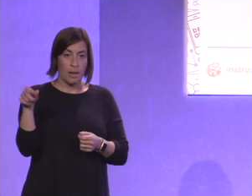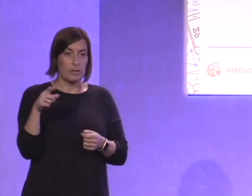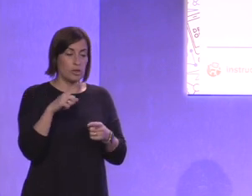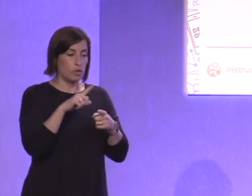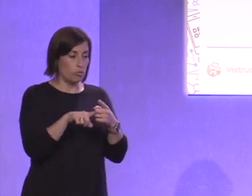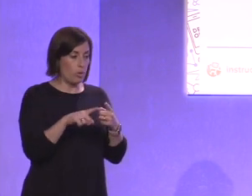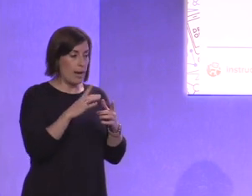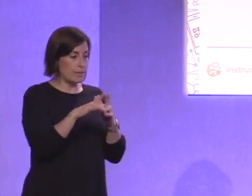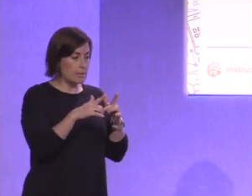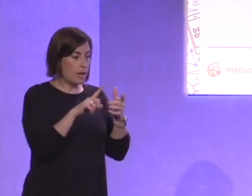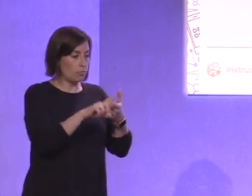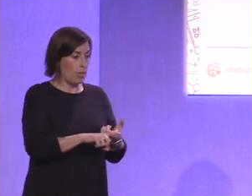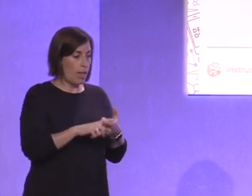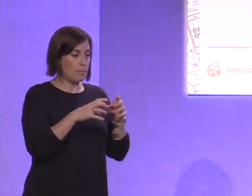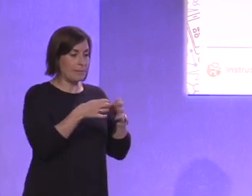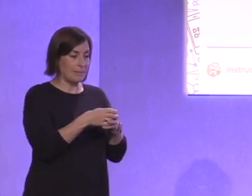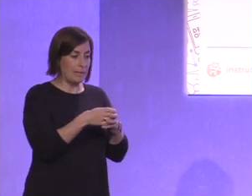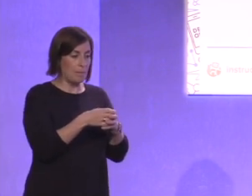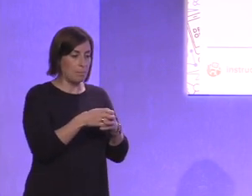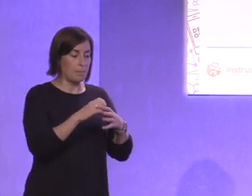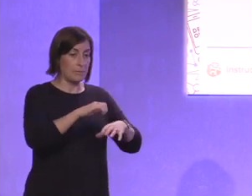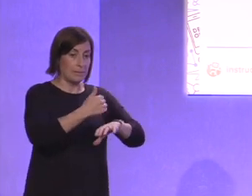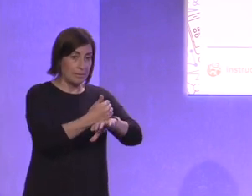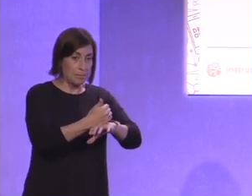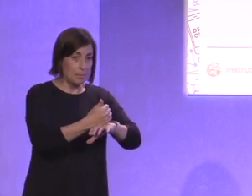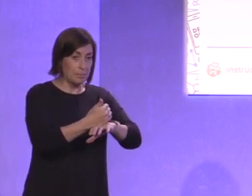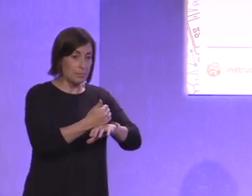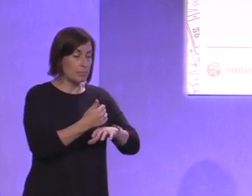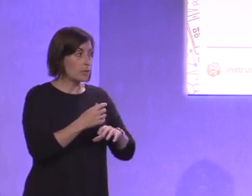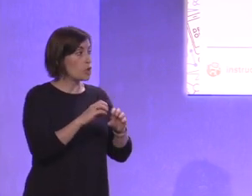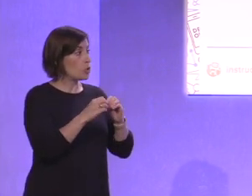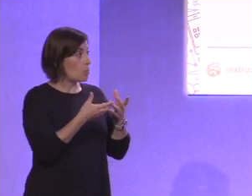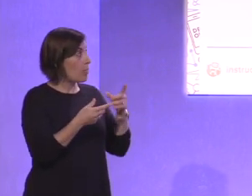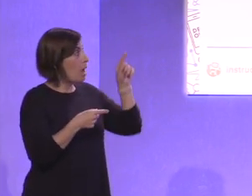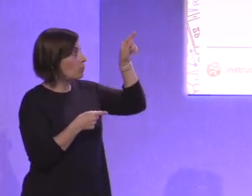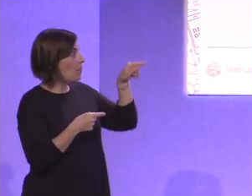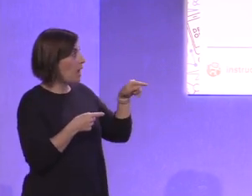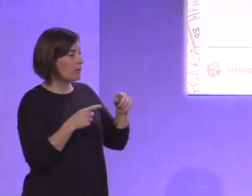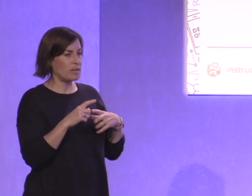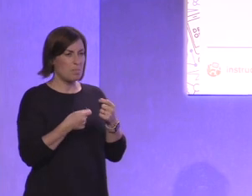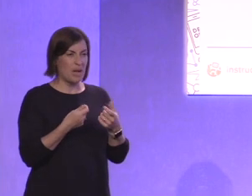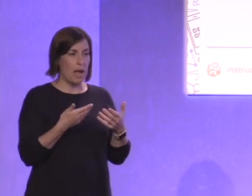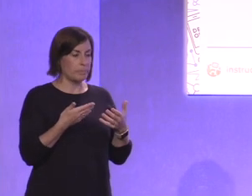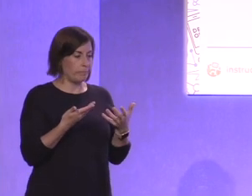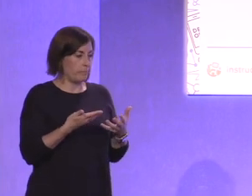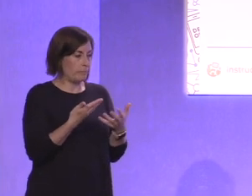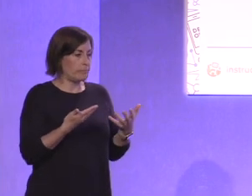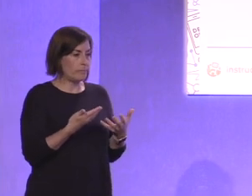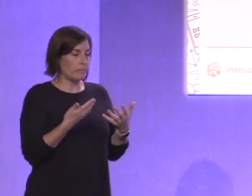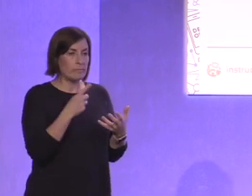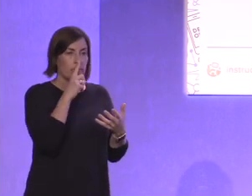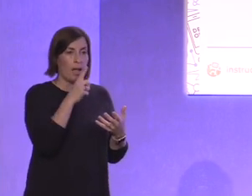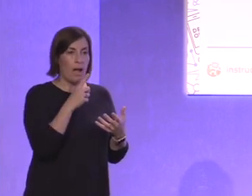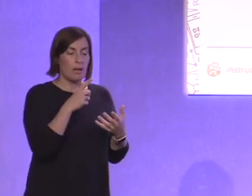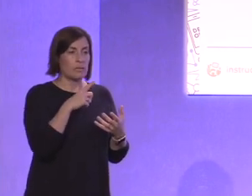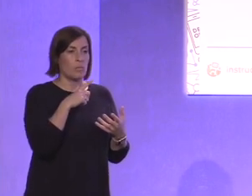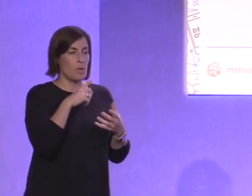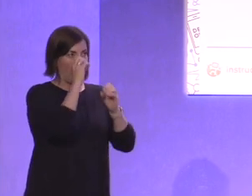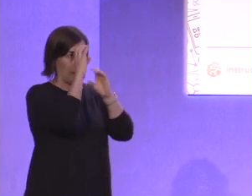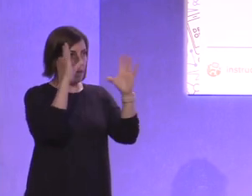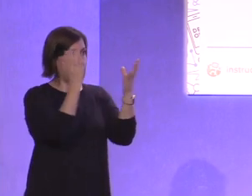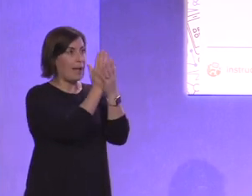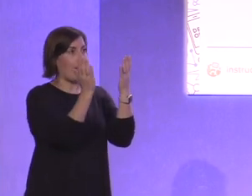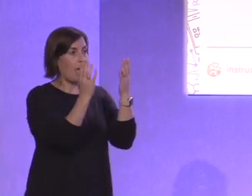site reliability team in place without these things, and they were fighting blind. They don't have a clear understanding of user